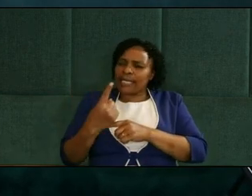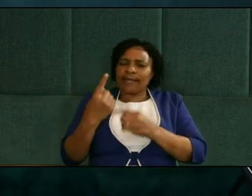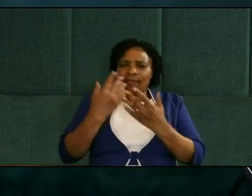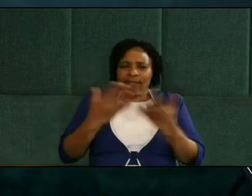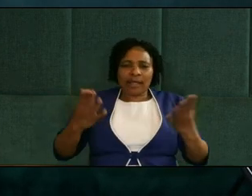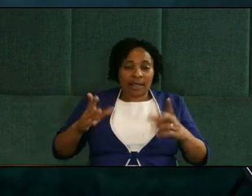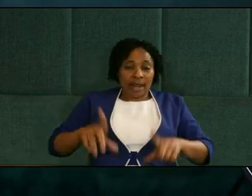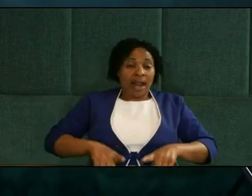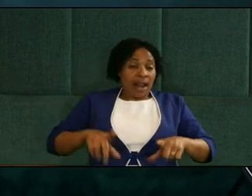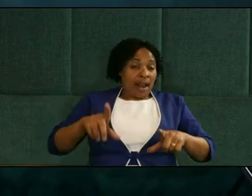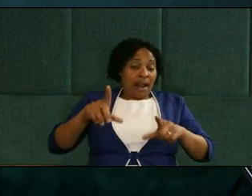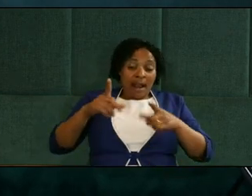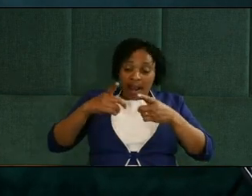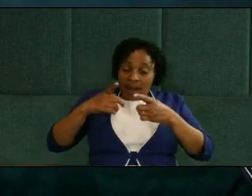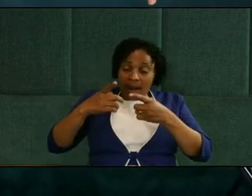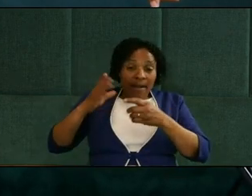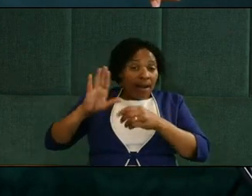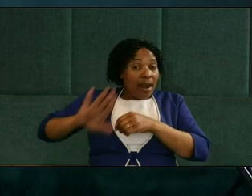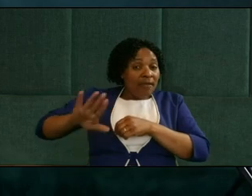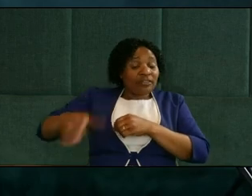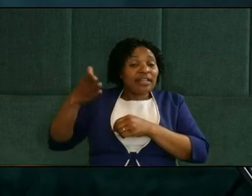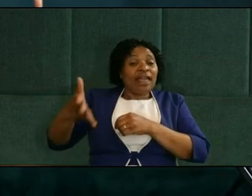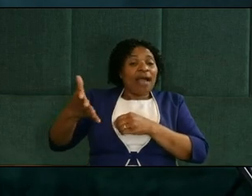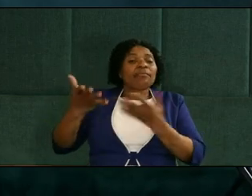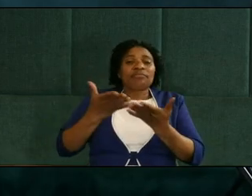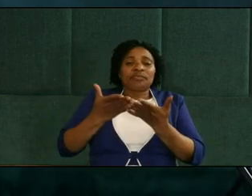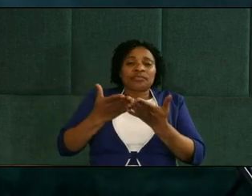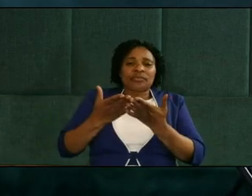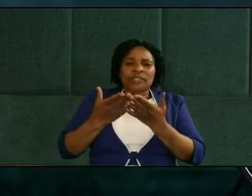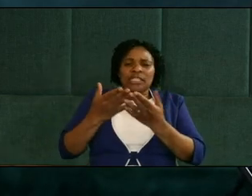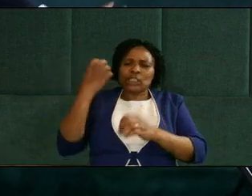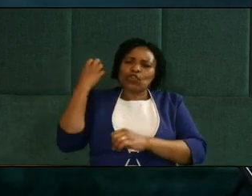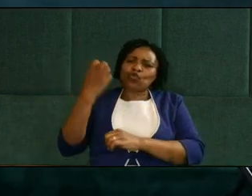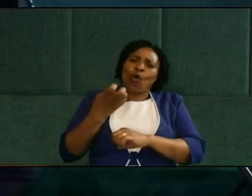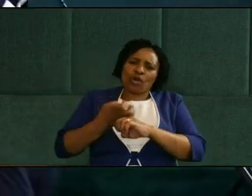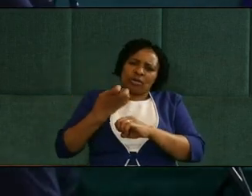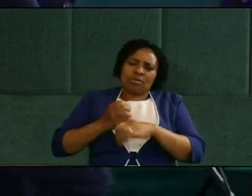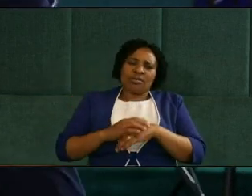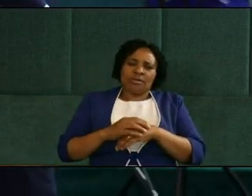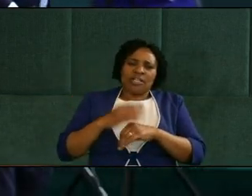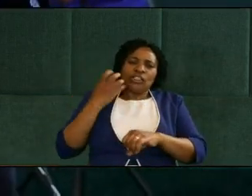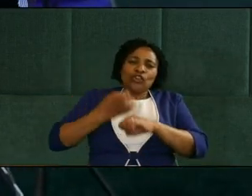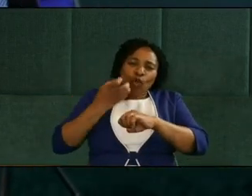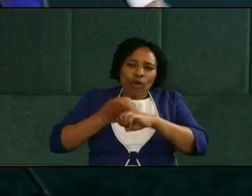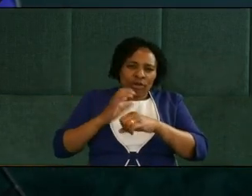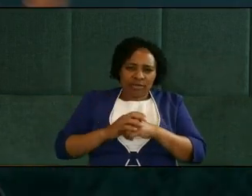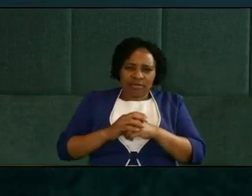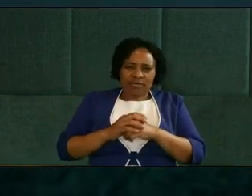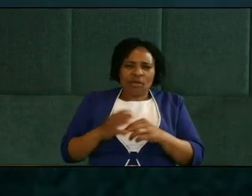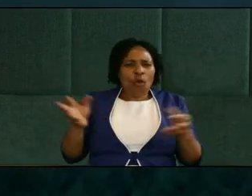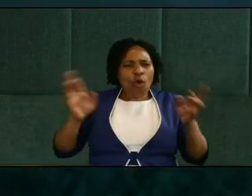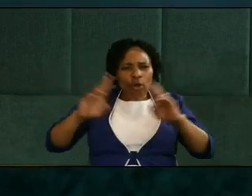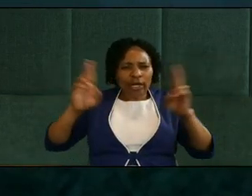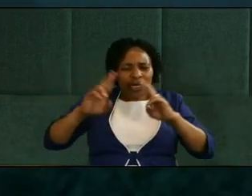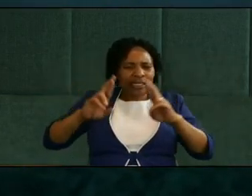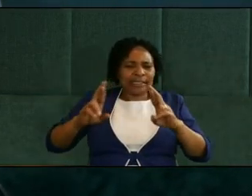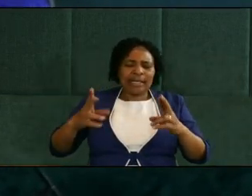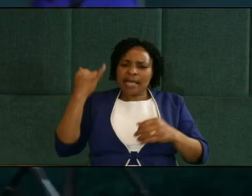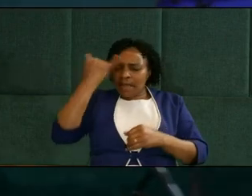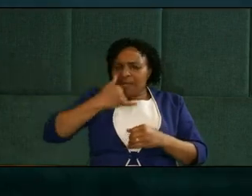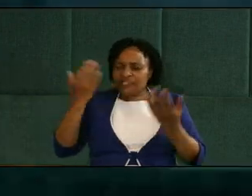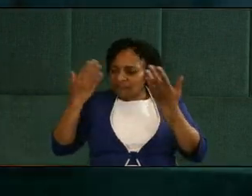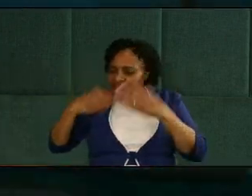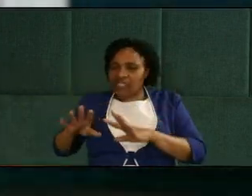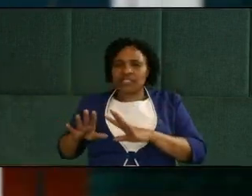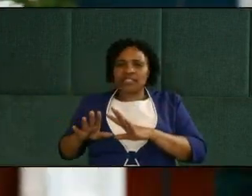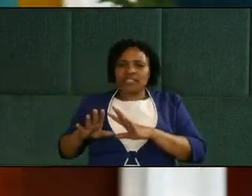dream is what? The stone. Because we have already, we have already lived out the image. Oh, you